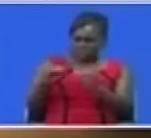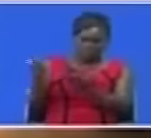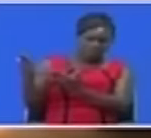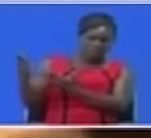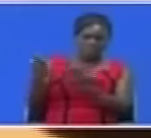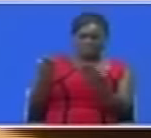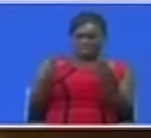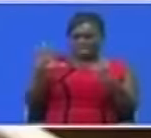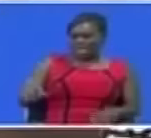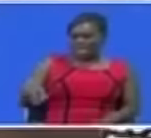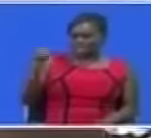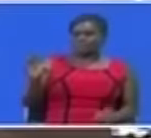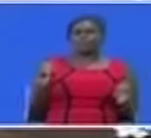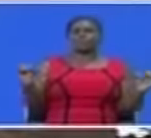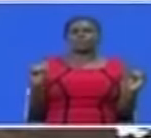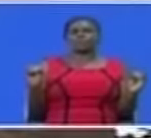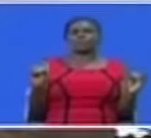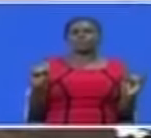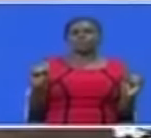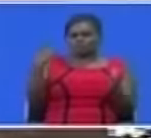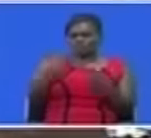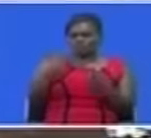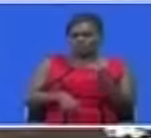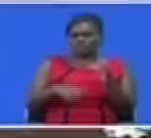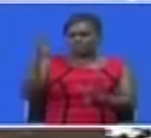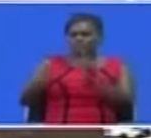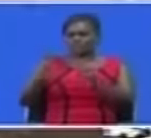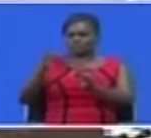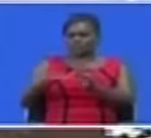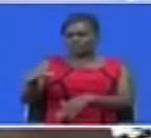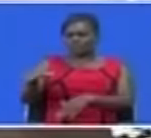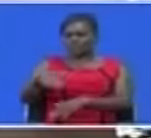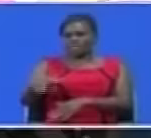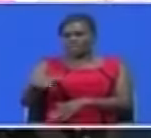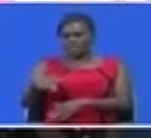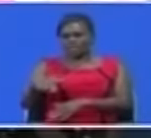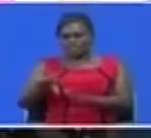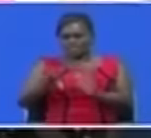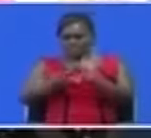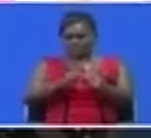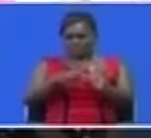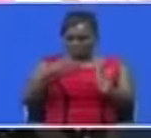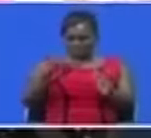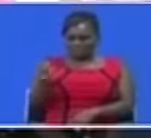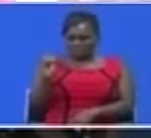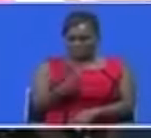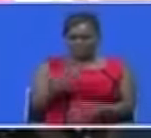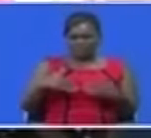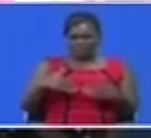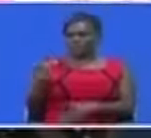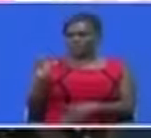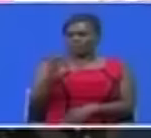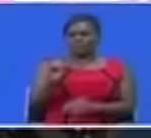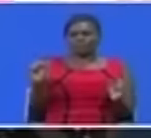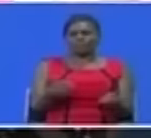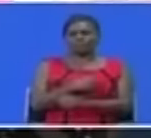this craft is not very expensive. Lillian's charges vary depending on location. When I go to the slums, of course the